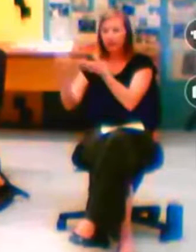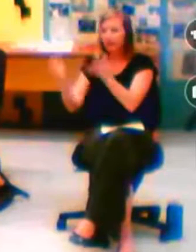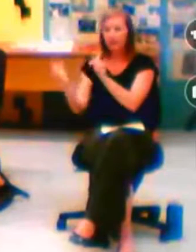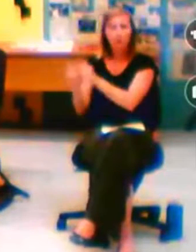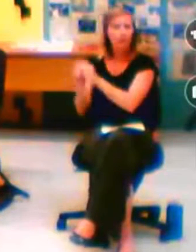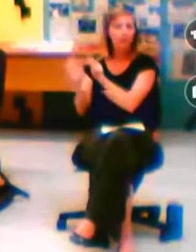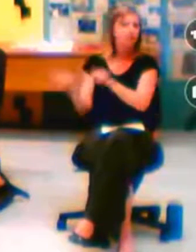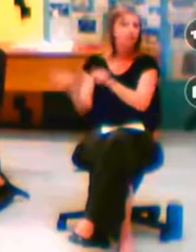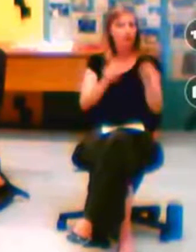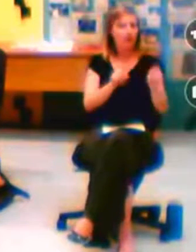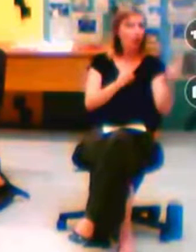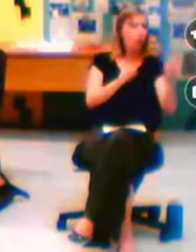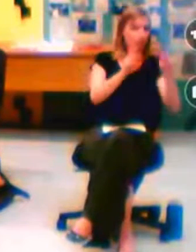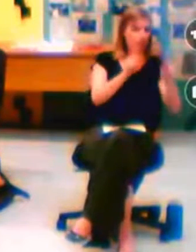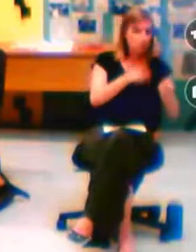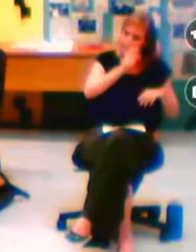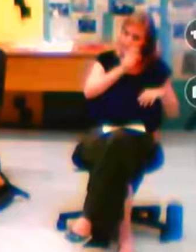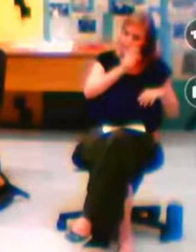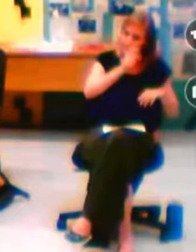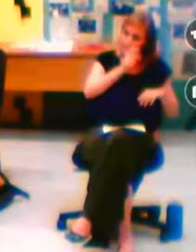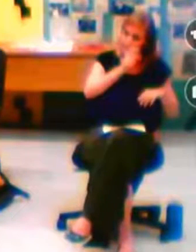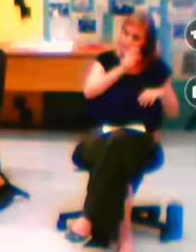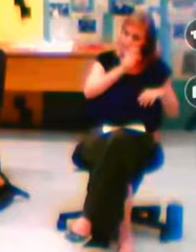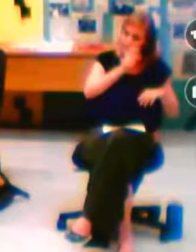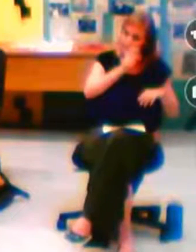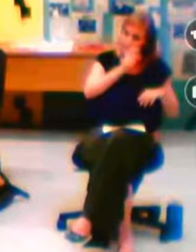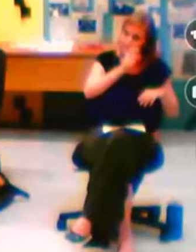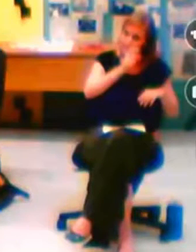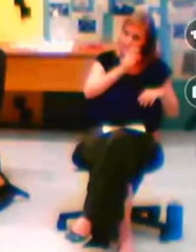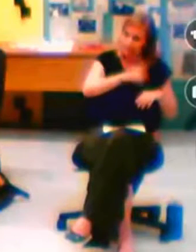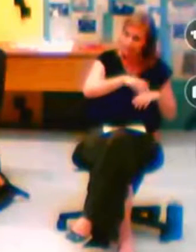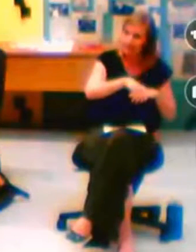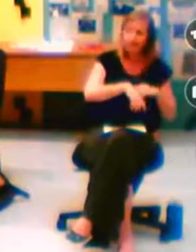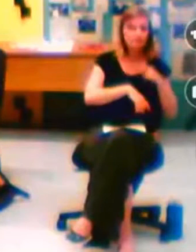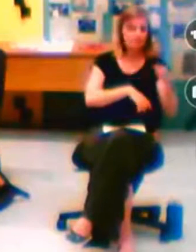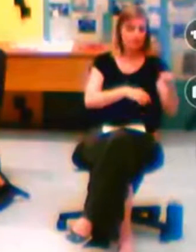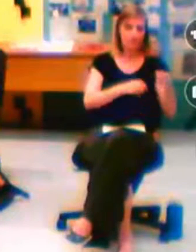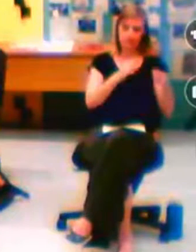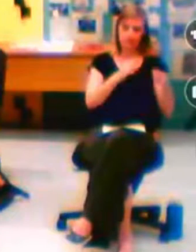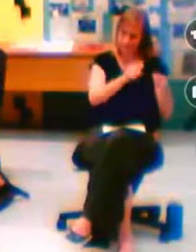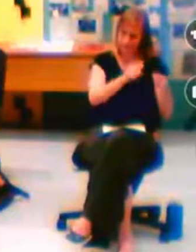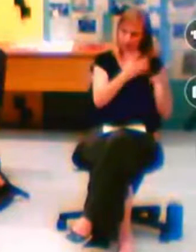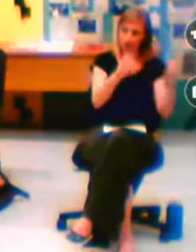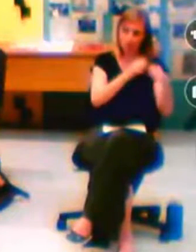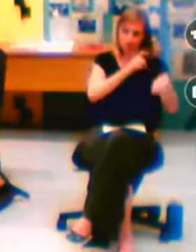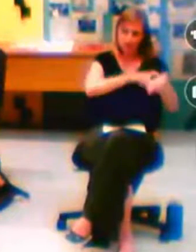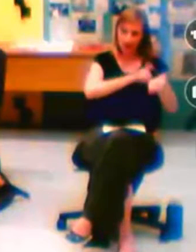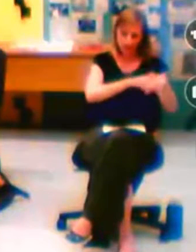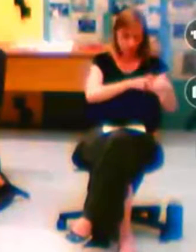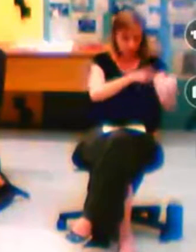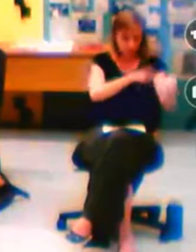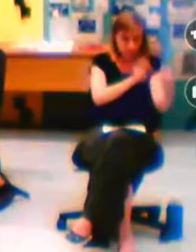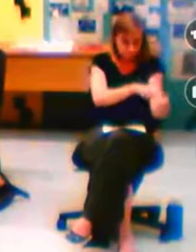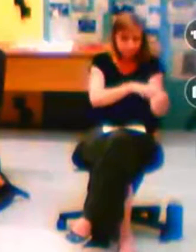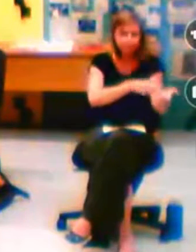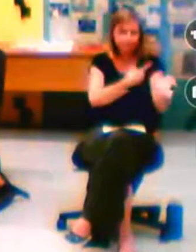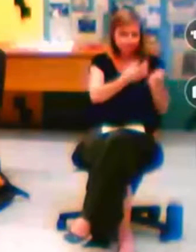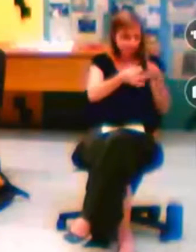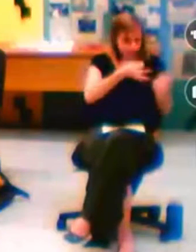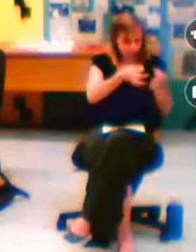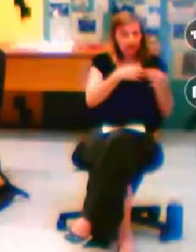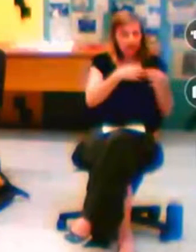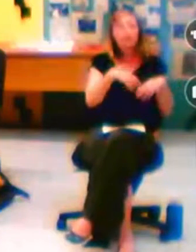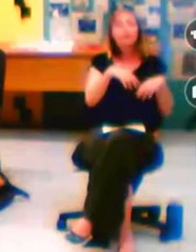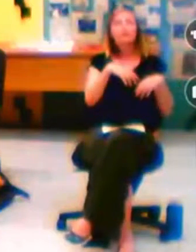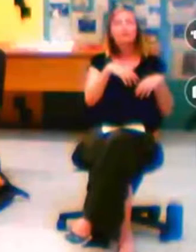person exercise all I want. That's not going to save me nearly as much money as being sure that a person who has high needs, takes a